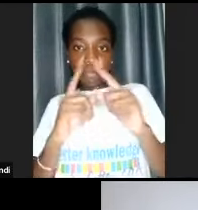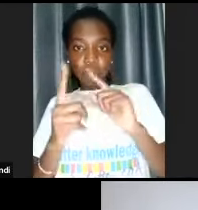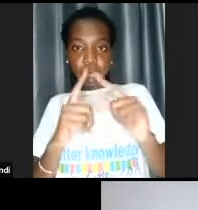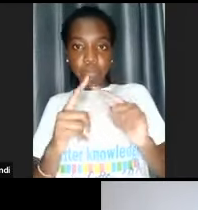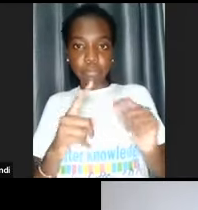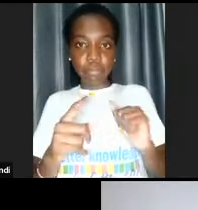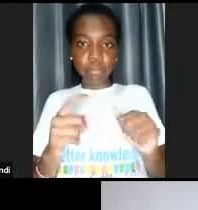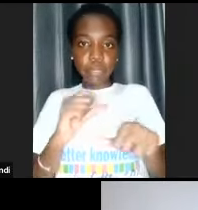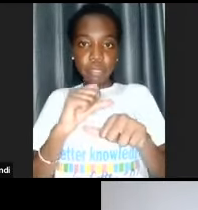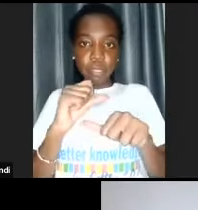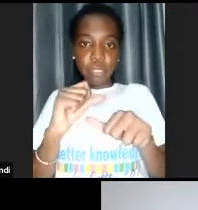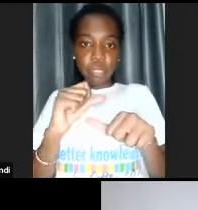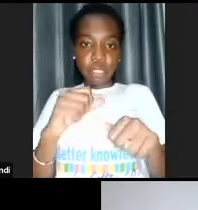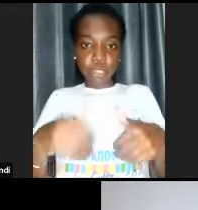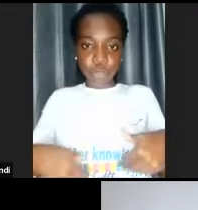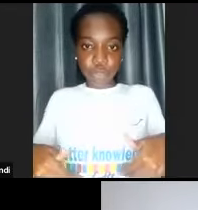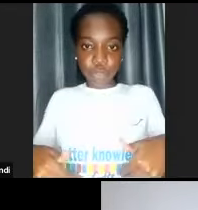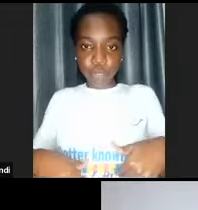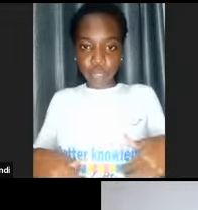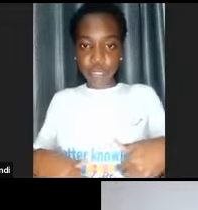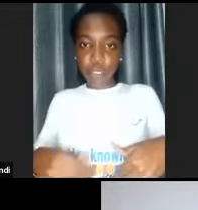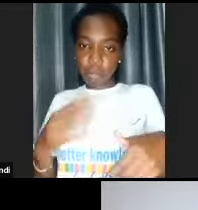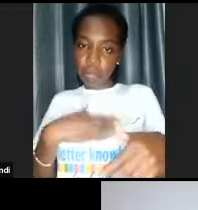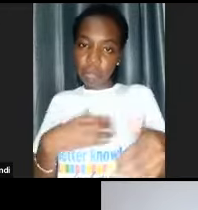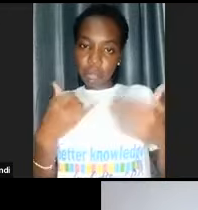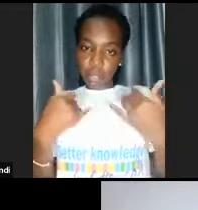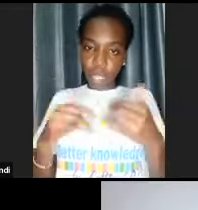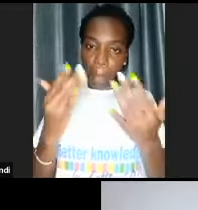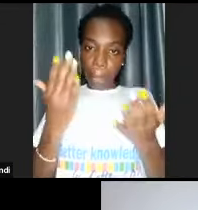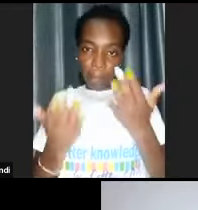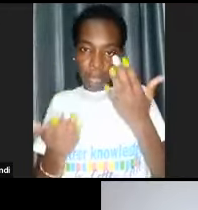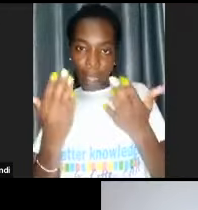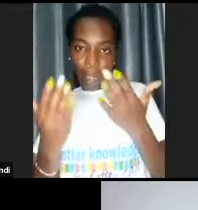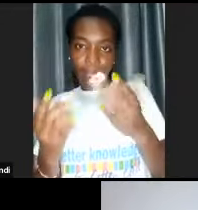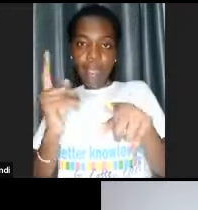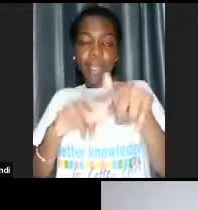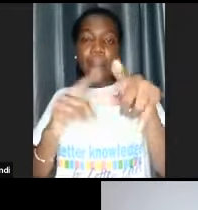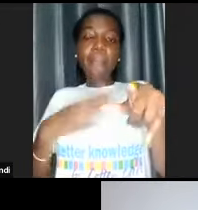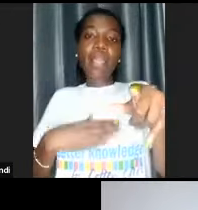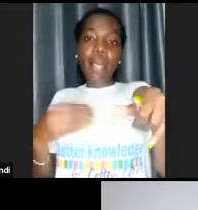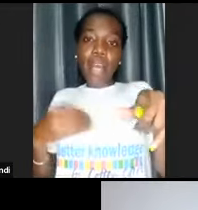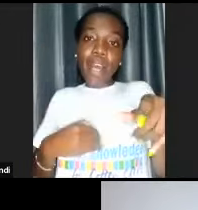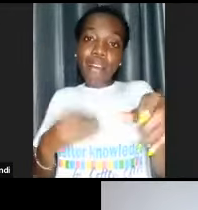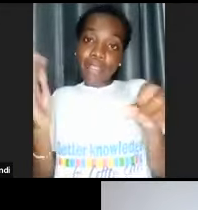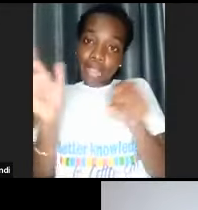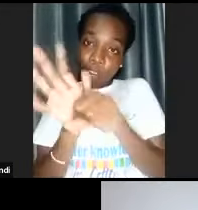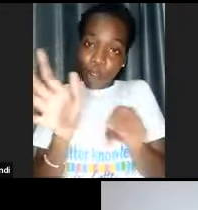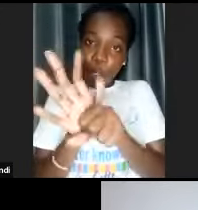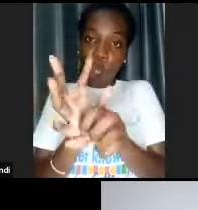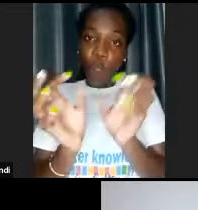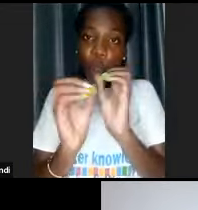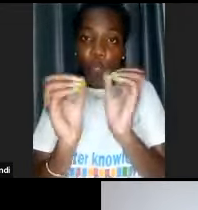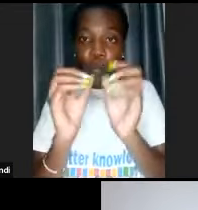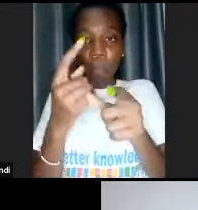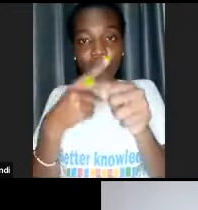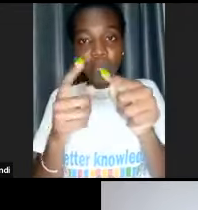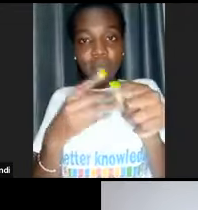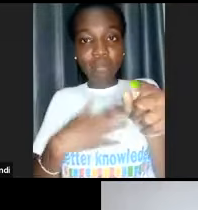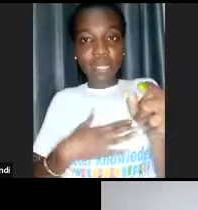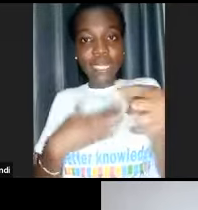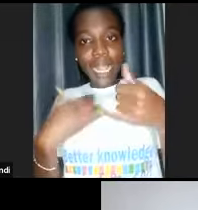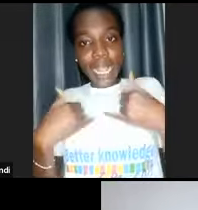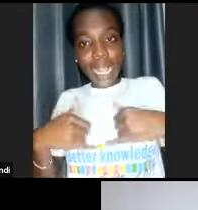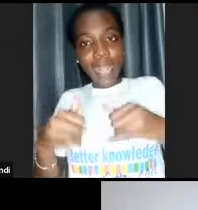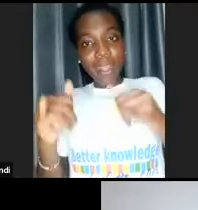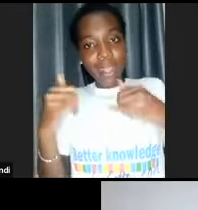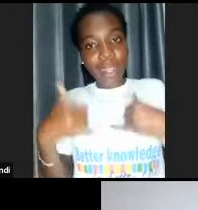Of course, I try to balance my time. I may not have a lot of time with the teens part, but sometimes, yeah, I've been invited in